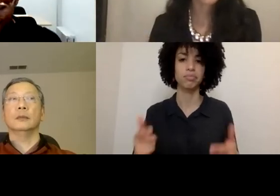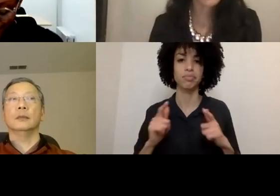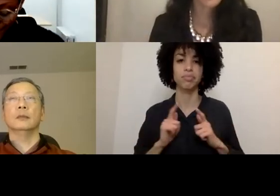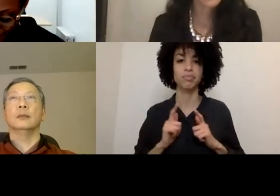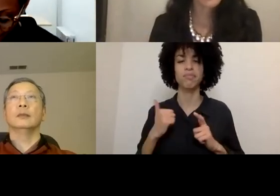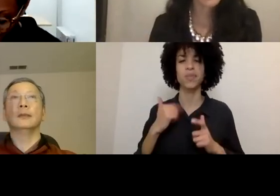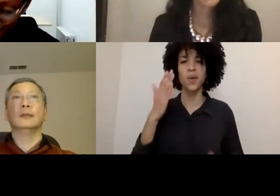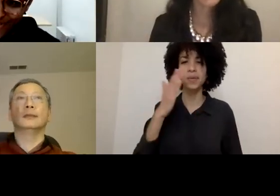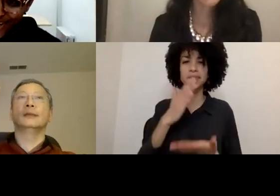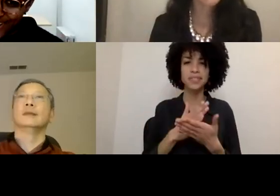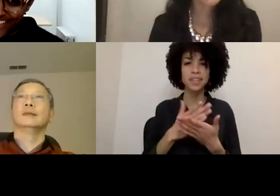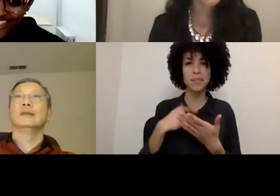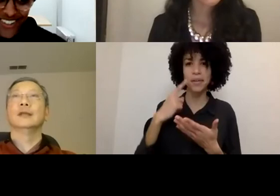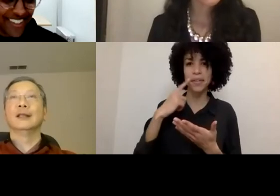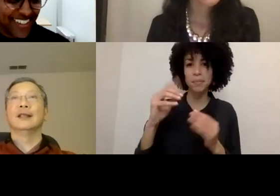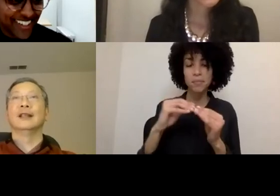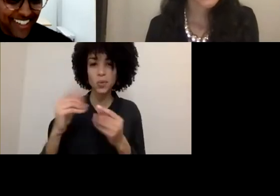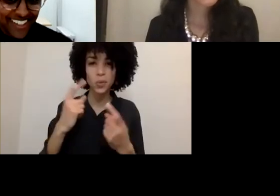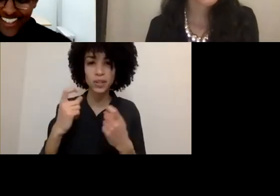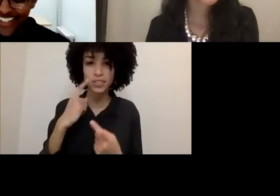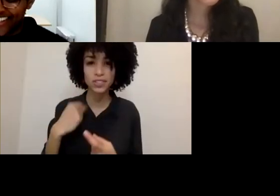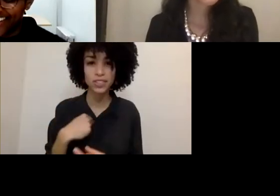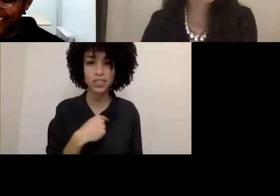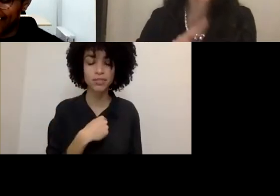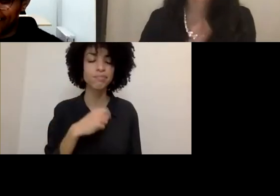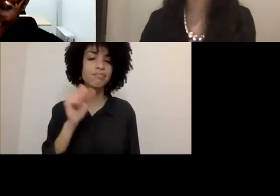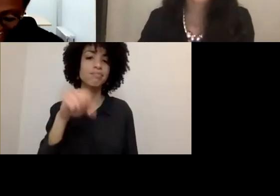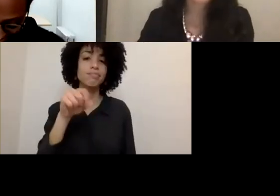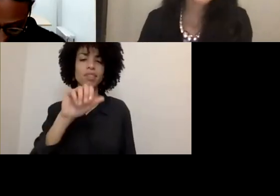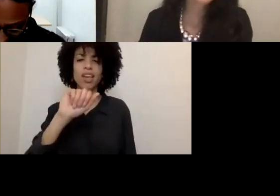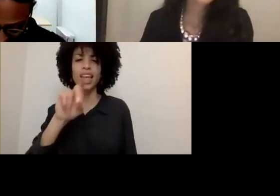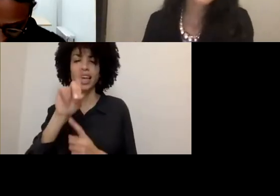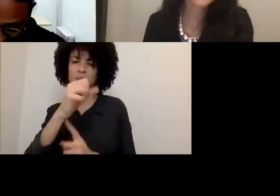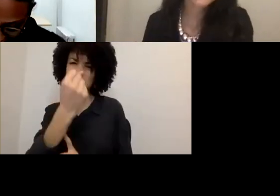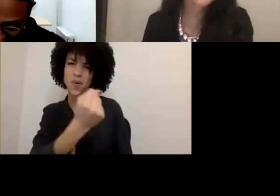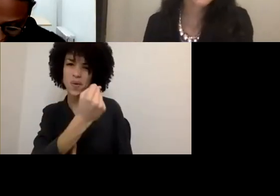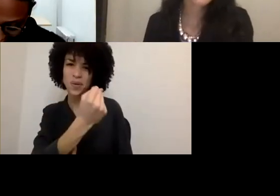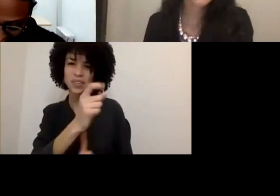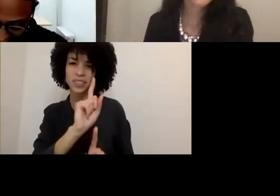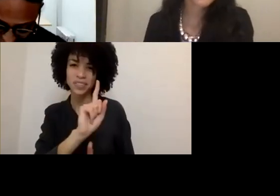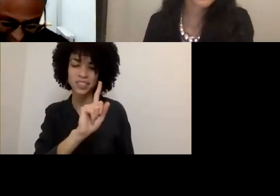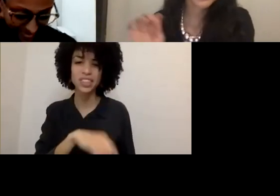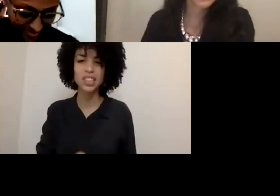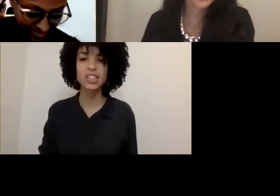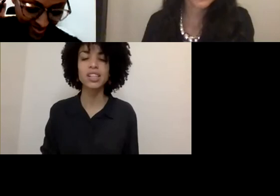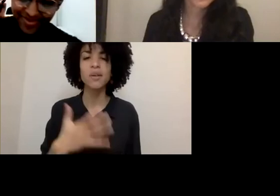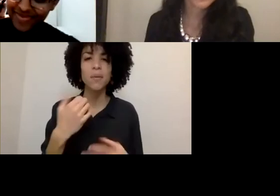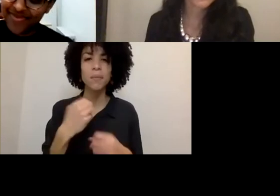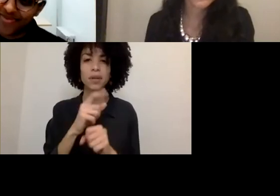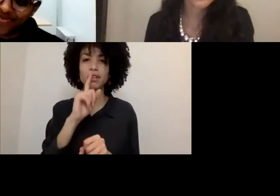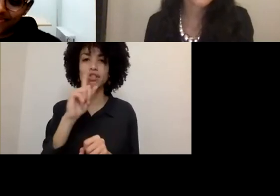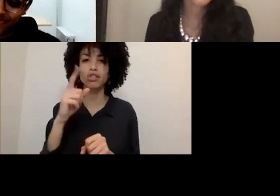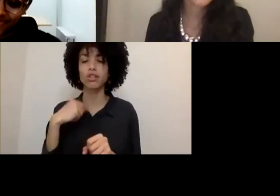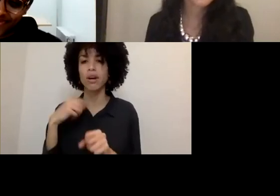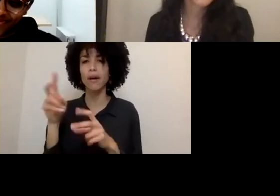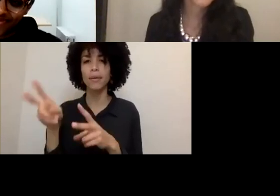have some other questions for us. I'll let you. Absolutely. And Andy, hang on one second really quickly. I just want to make sure I pull out a few